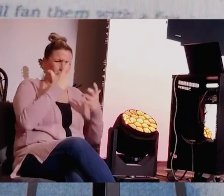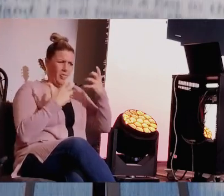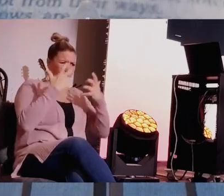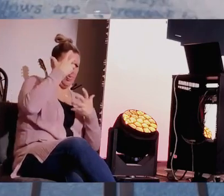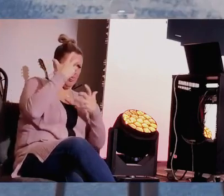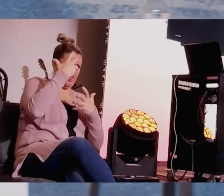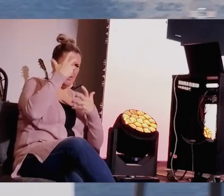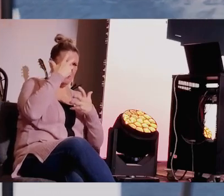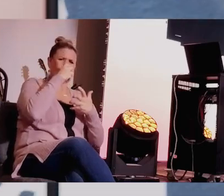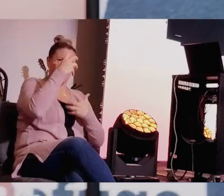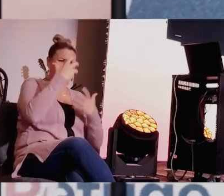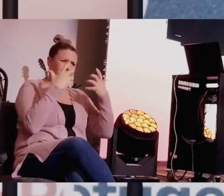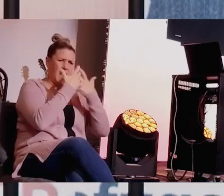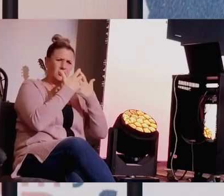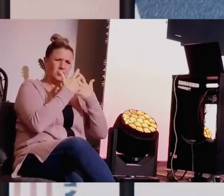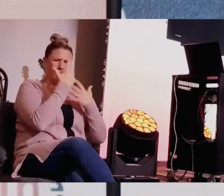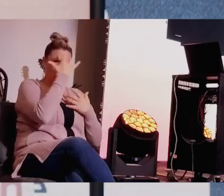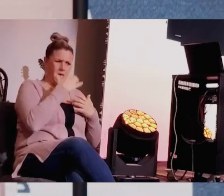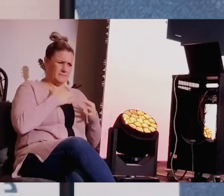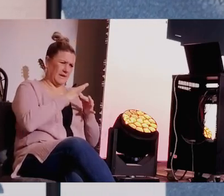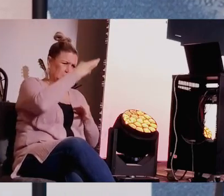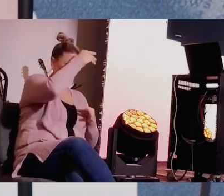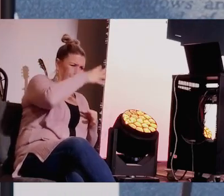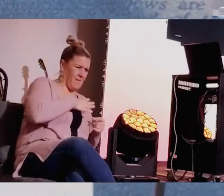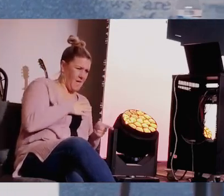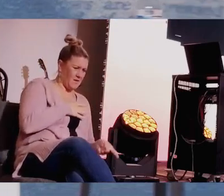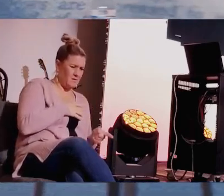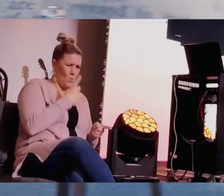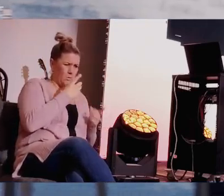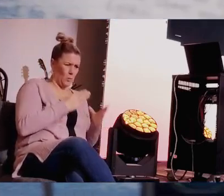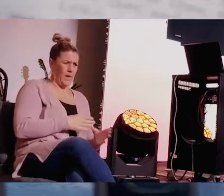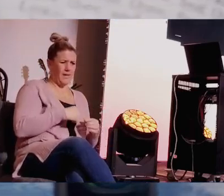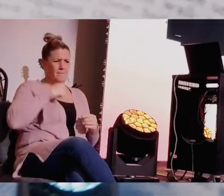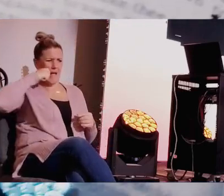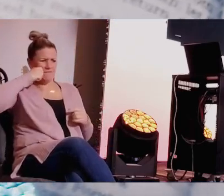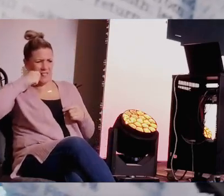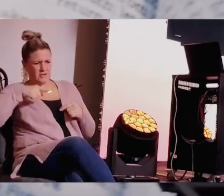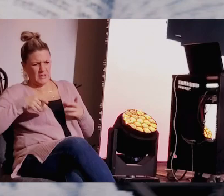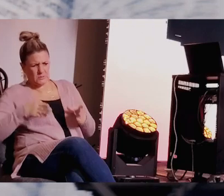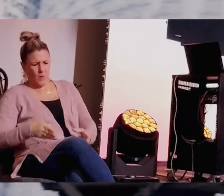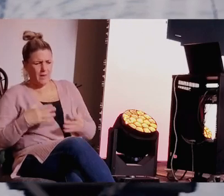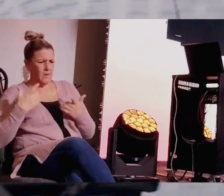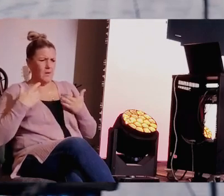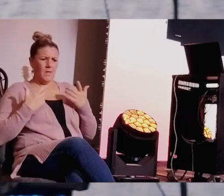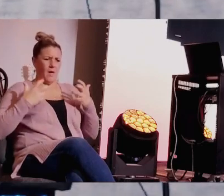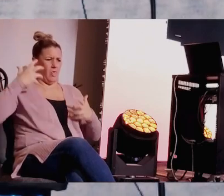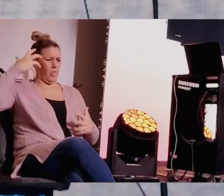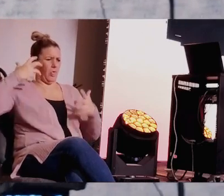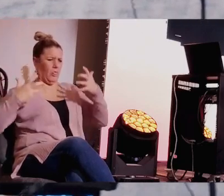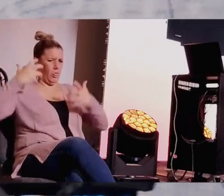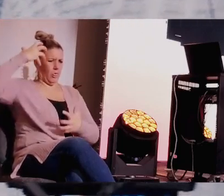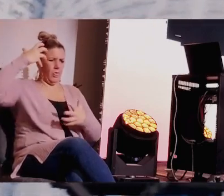this? Why is the spirit and why is my spirit man one way and why is the flesh the other way and why am I imbalanced in this way?